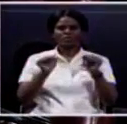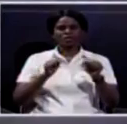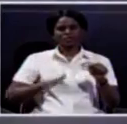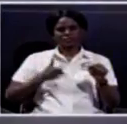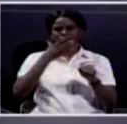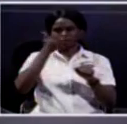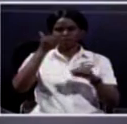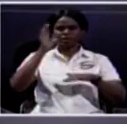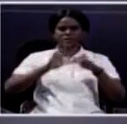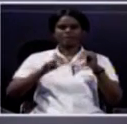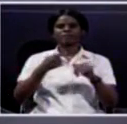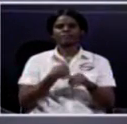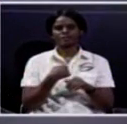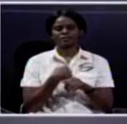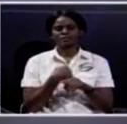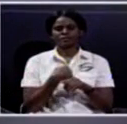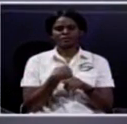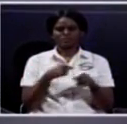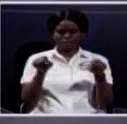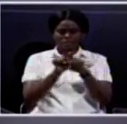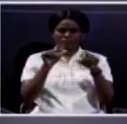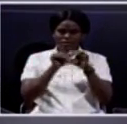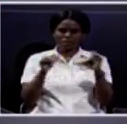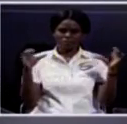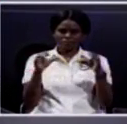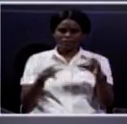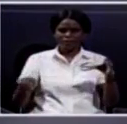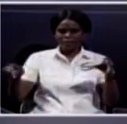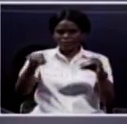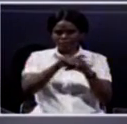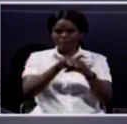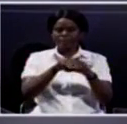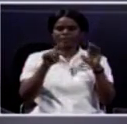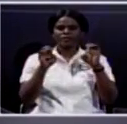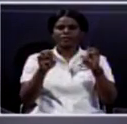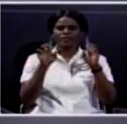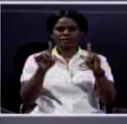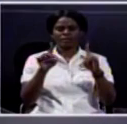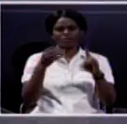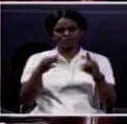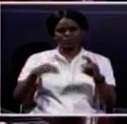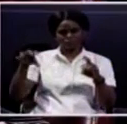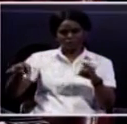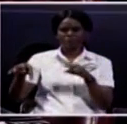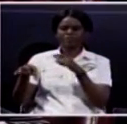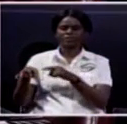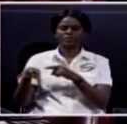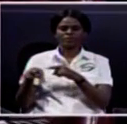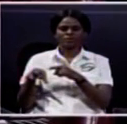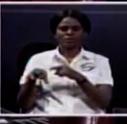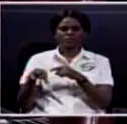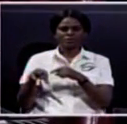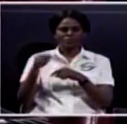me. Would like the community to participate in the education of their children, because